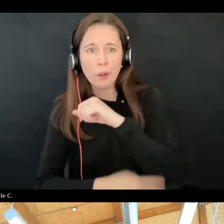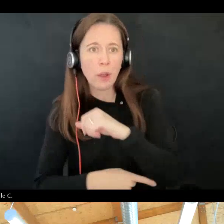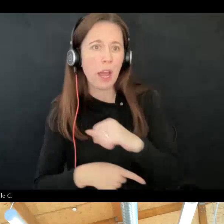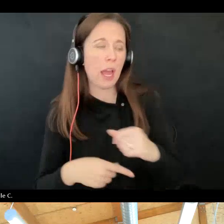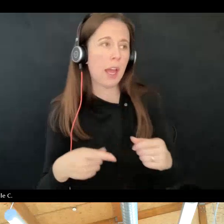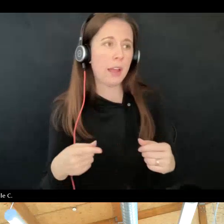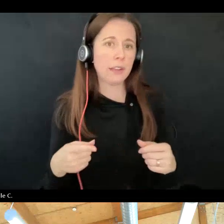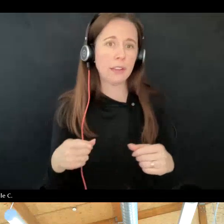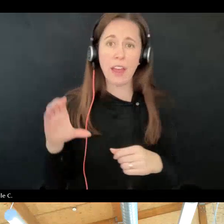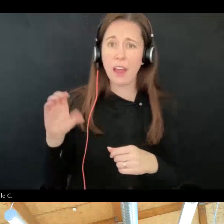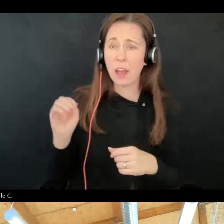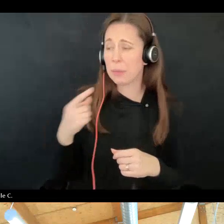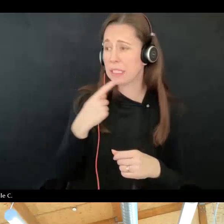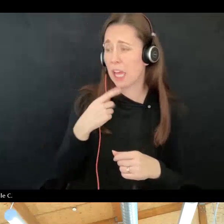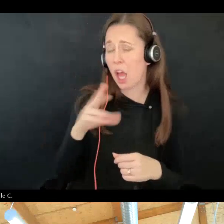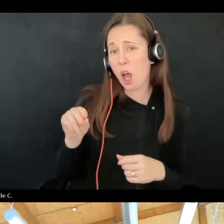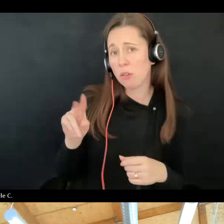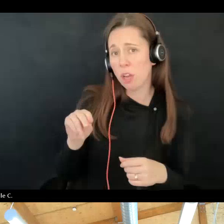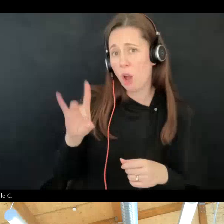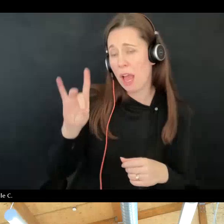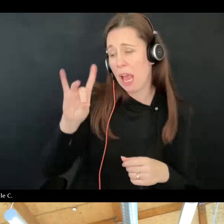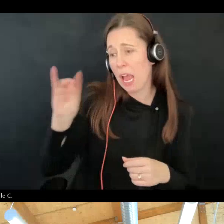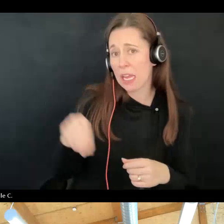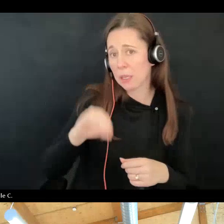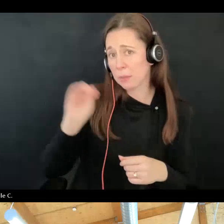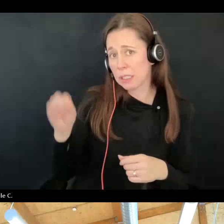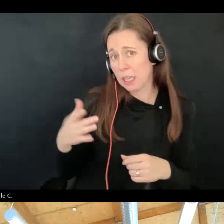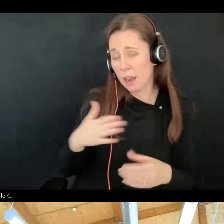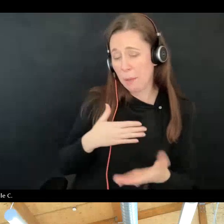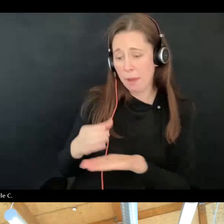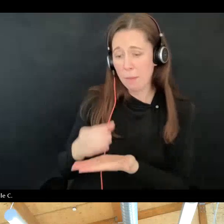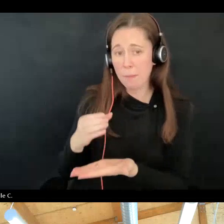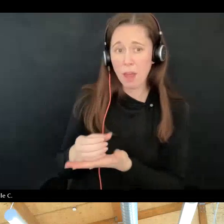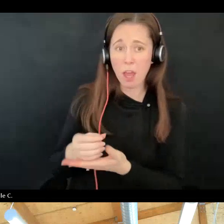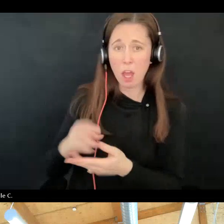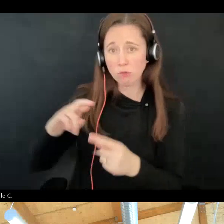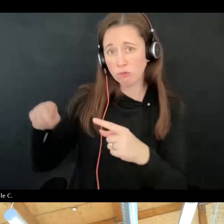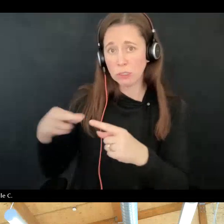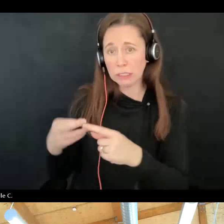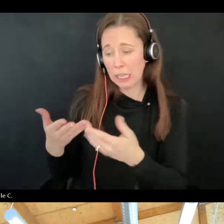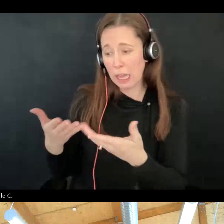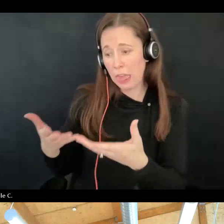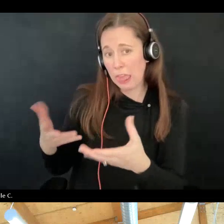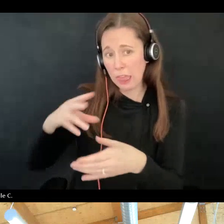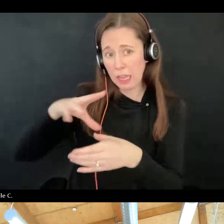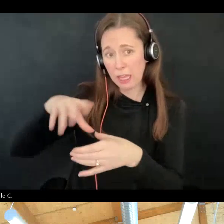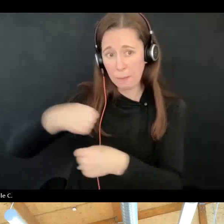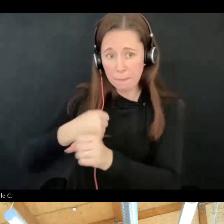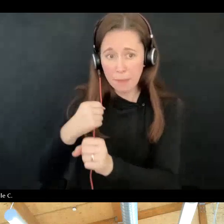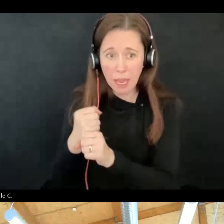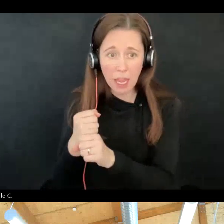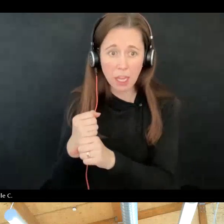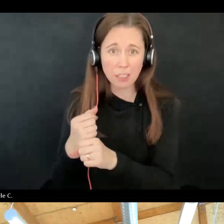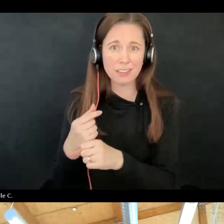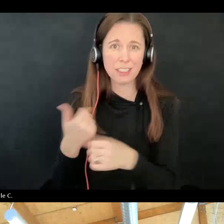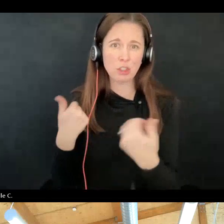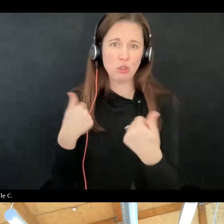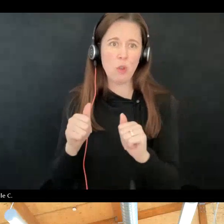oh, 80% of our bottles are made from recycled materials, and they put out all this greenwashing